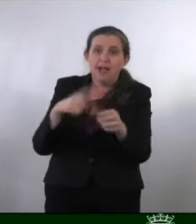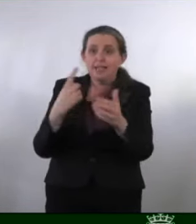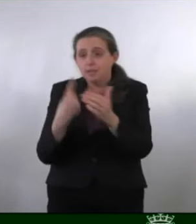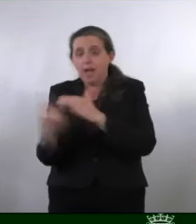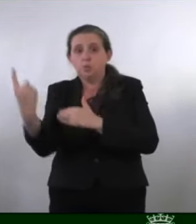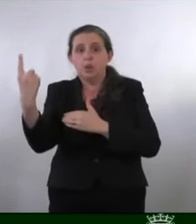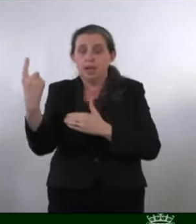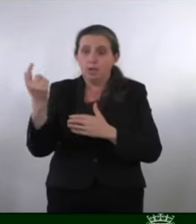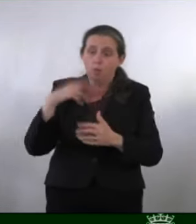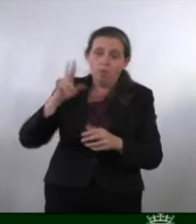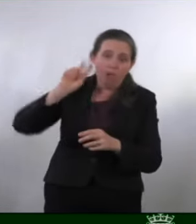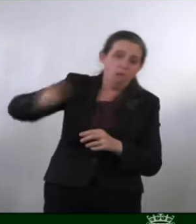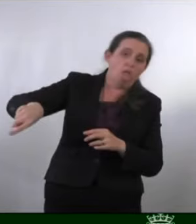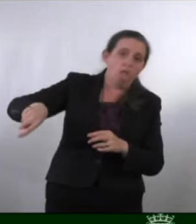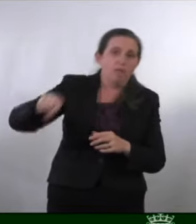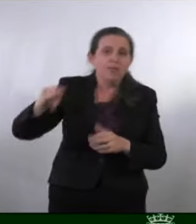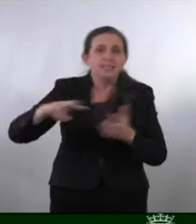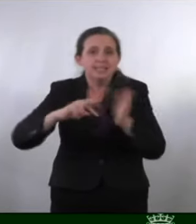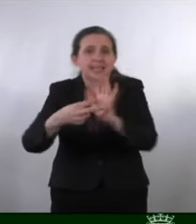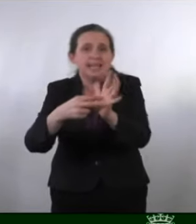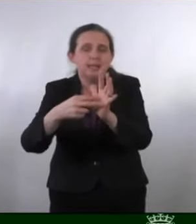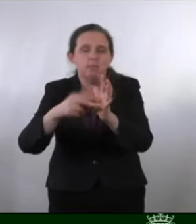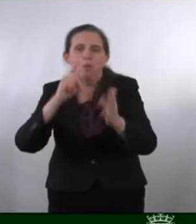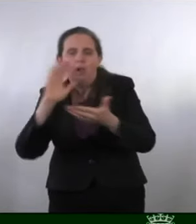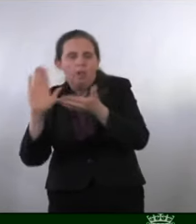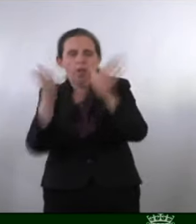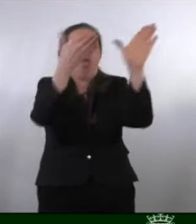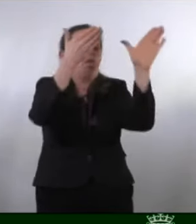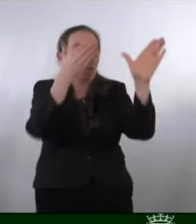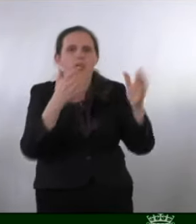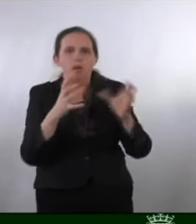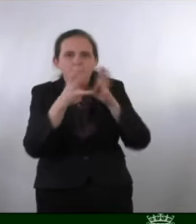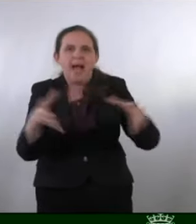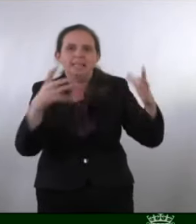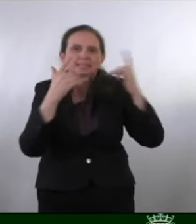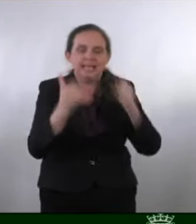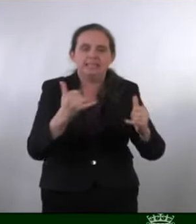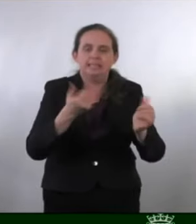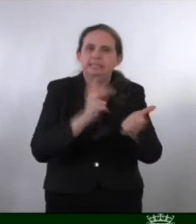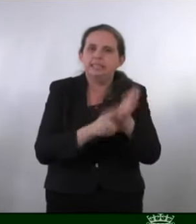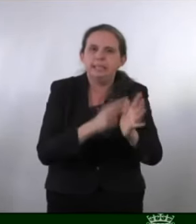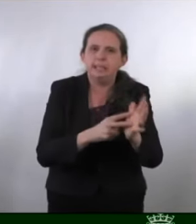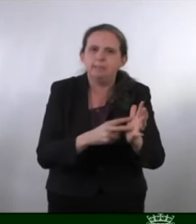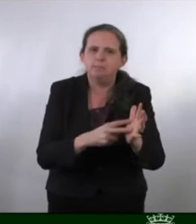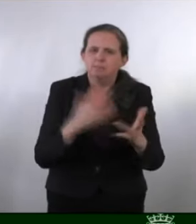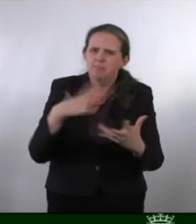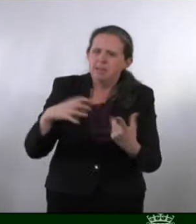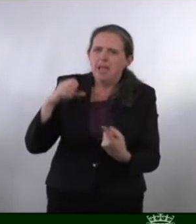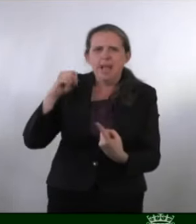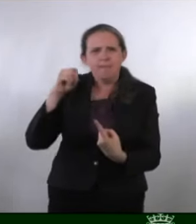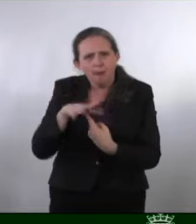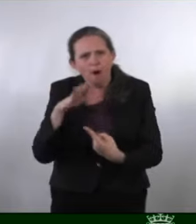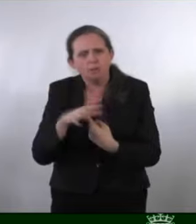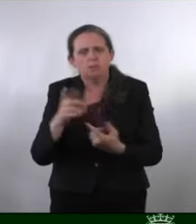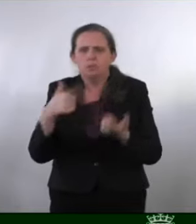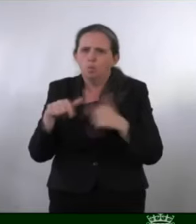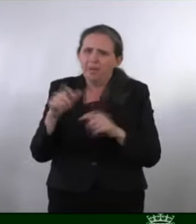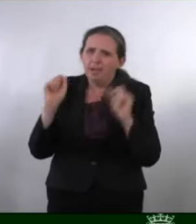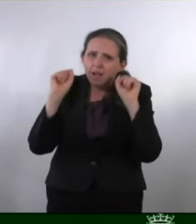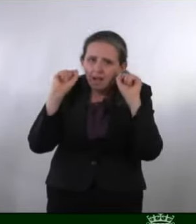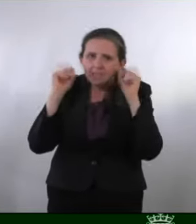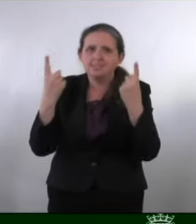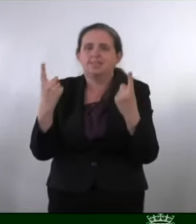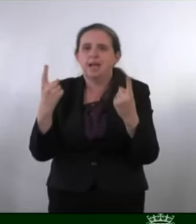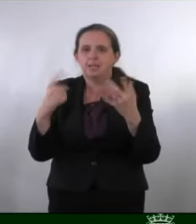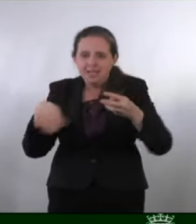that scheme altogether to reach out for a different scheme, the mass testing. And it's very important that we understand that if we're going into a tiered